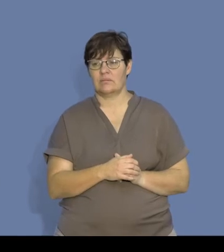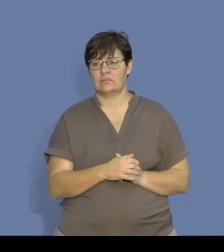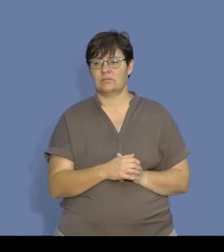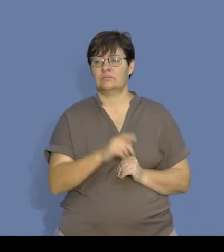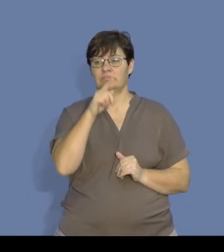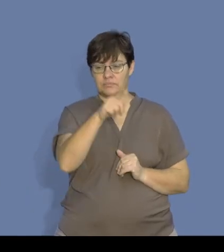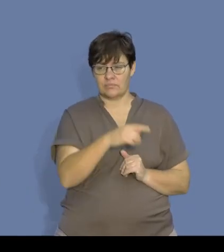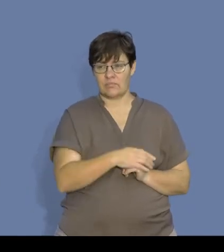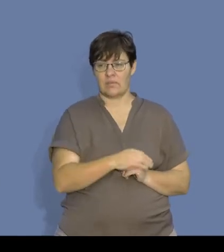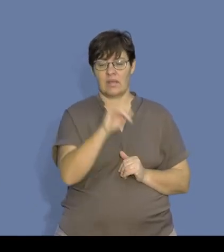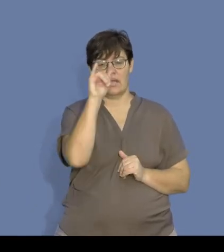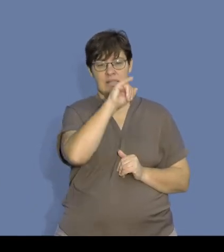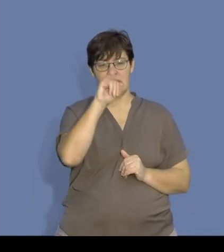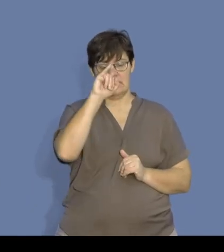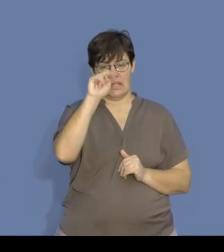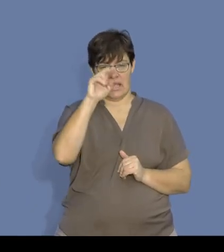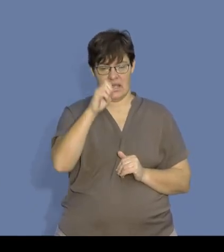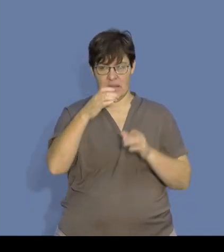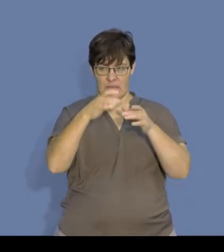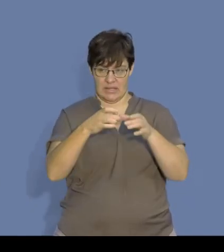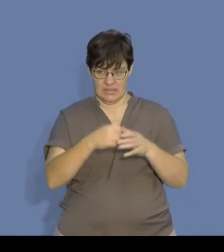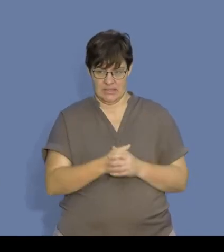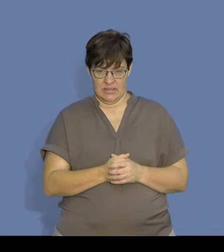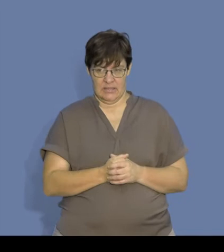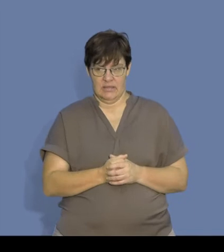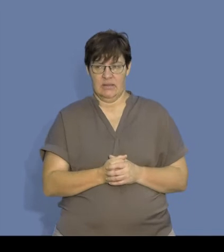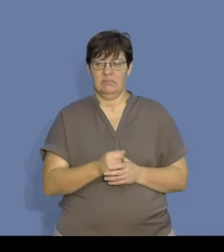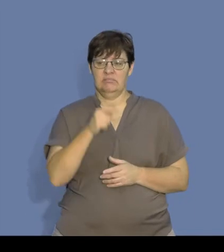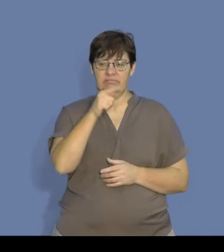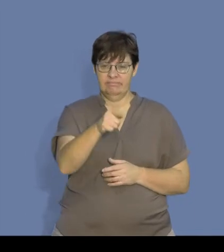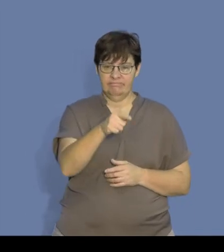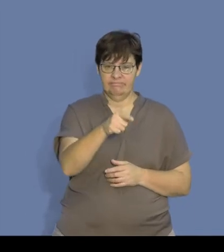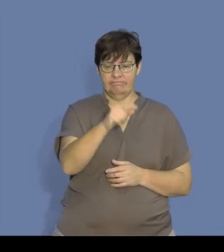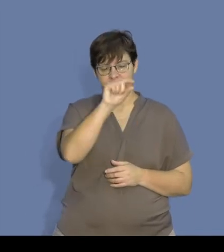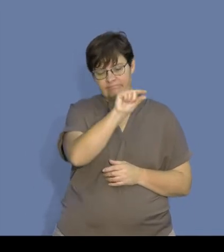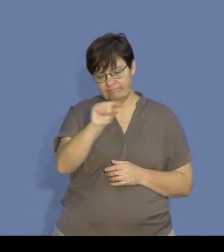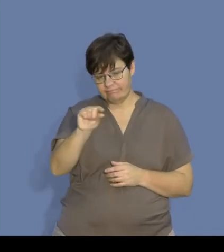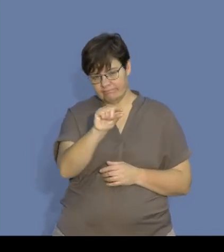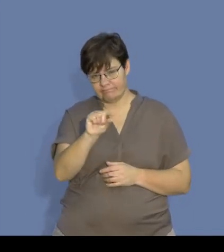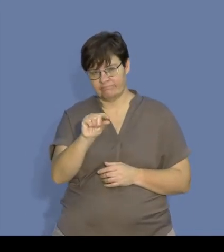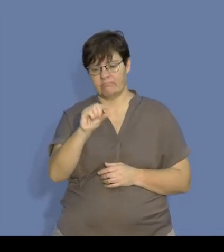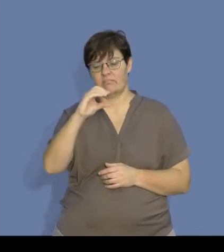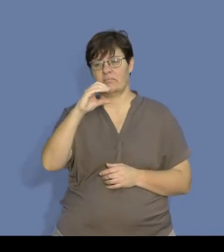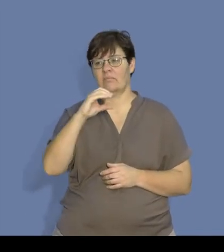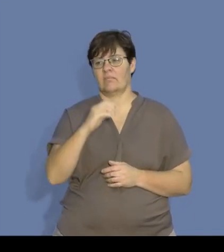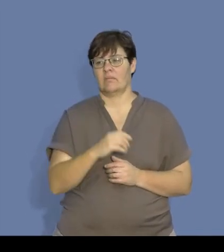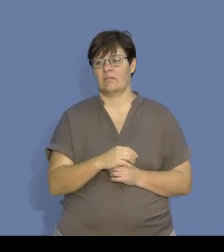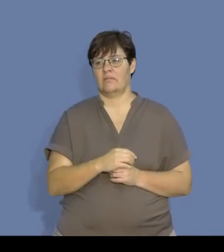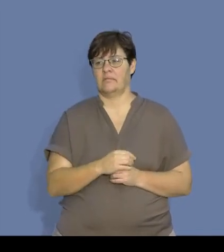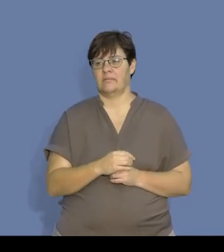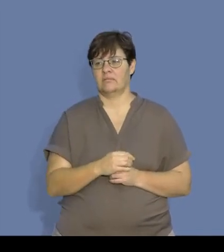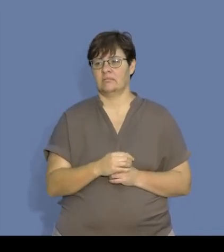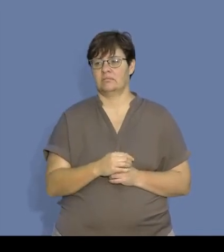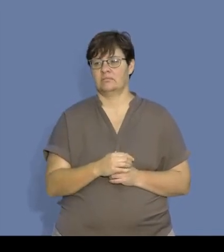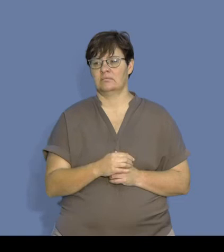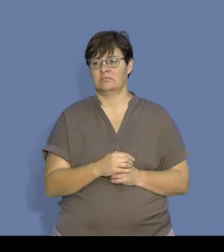there, that's where my zinc plate would be. This is a conducting rod for